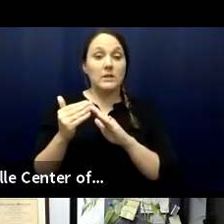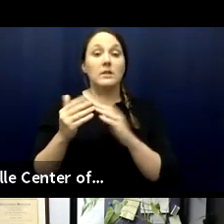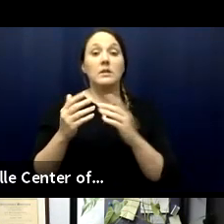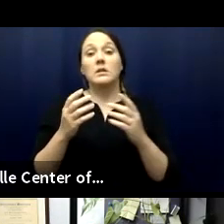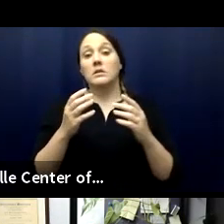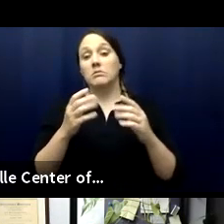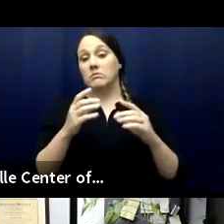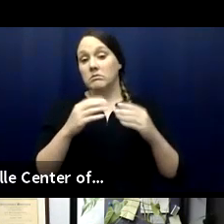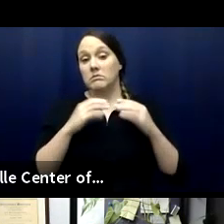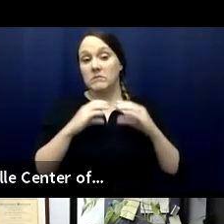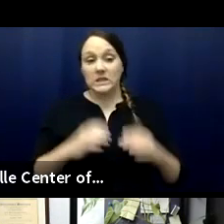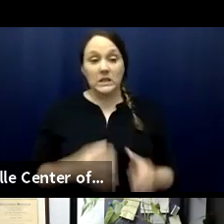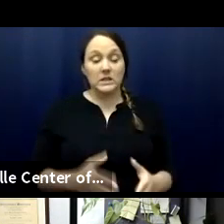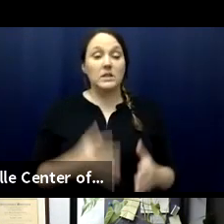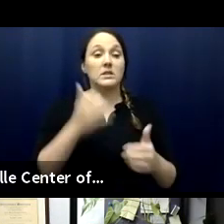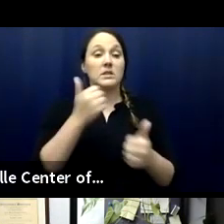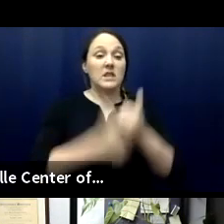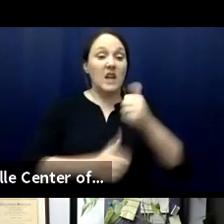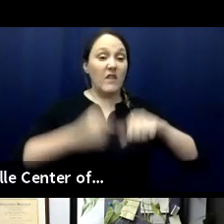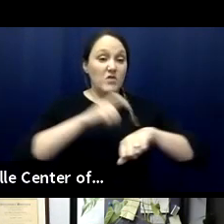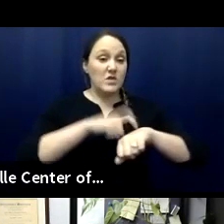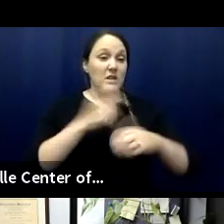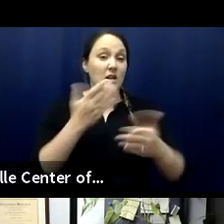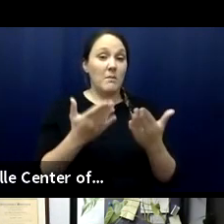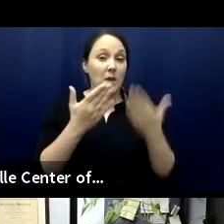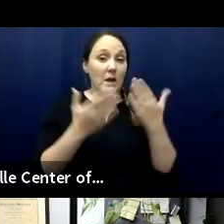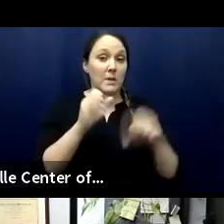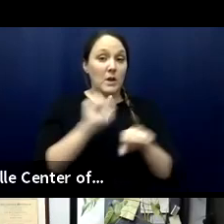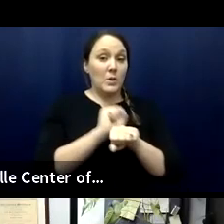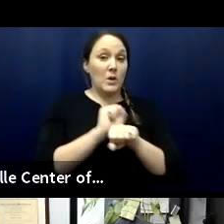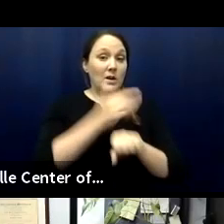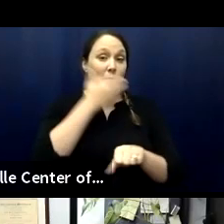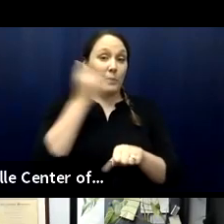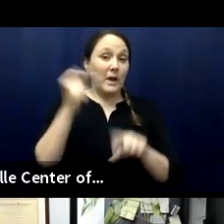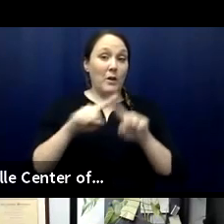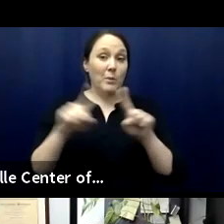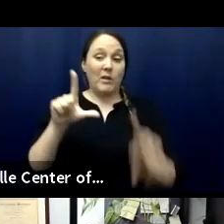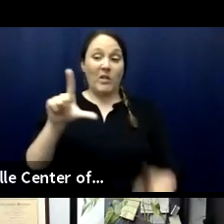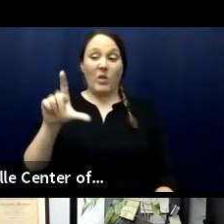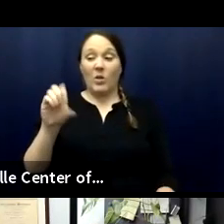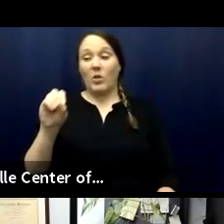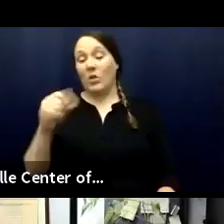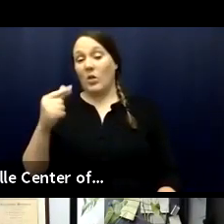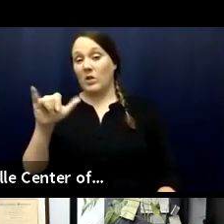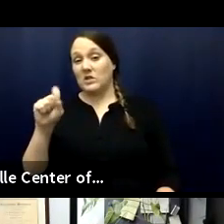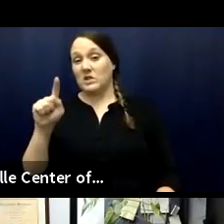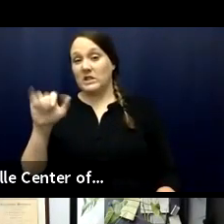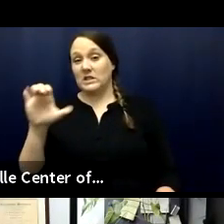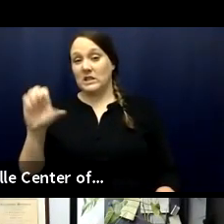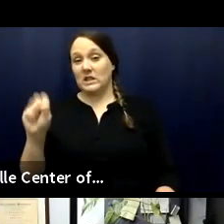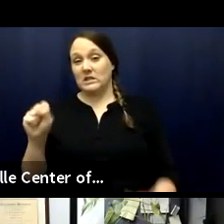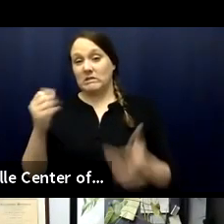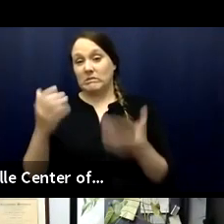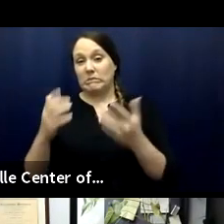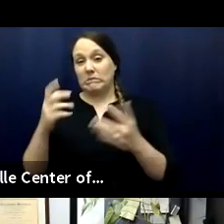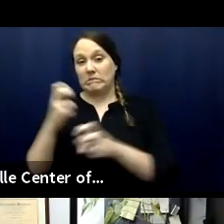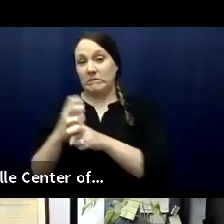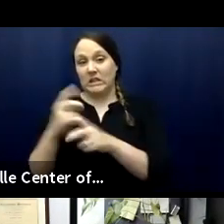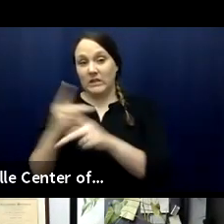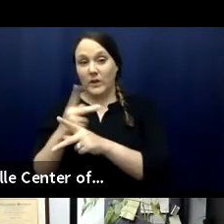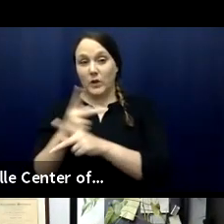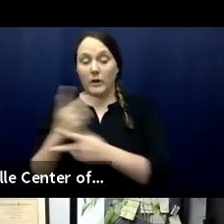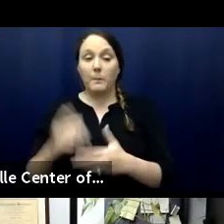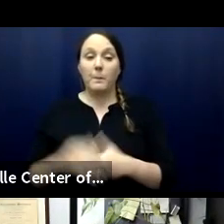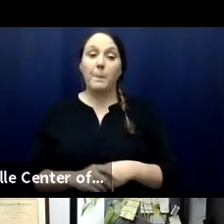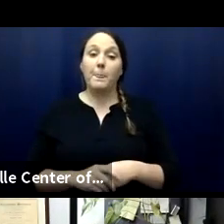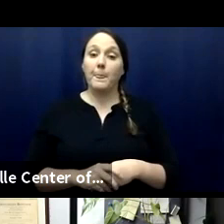every time might work better, but it might be a logistic nightmare. I don't know the answer to that. Thoughts?